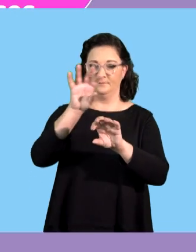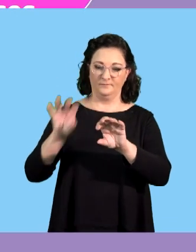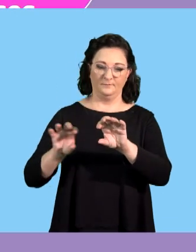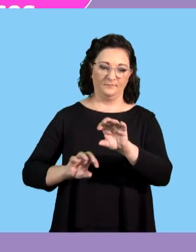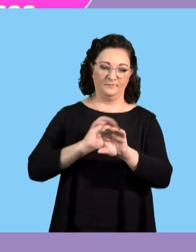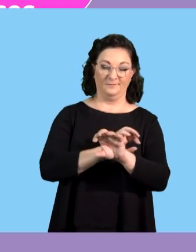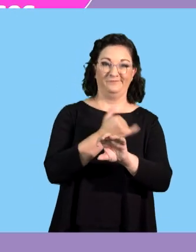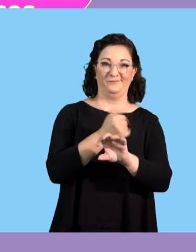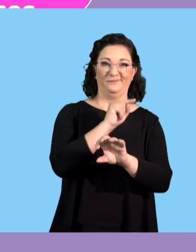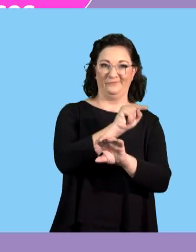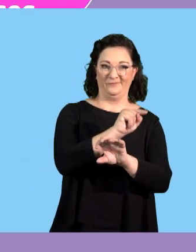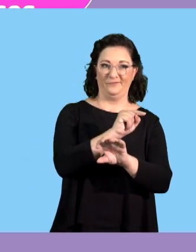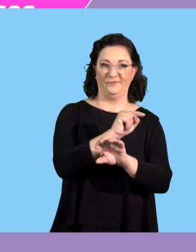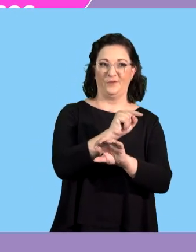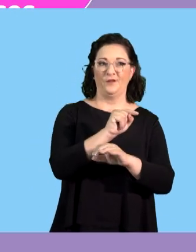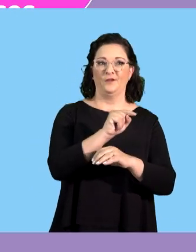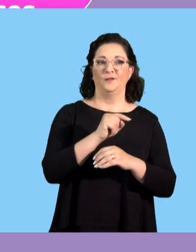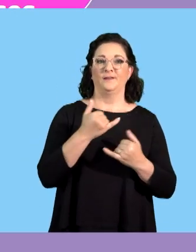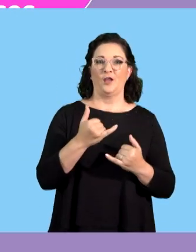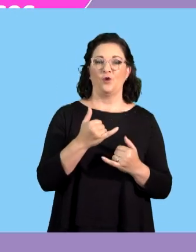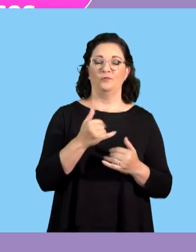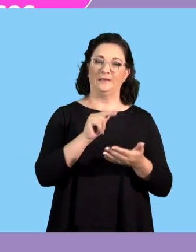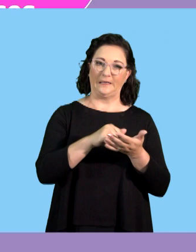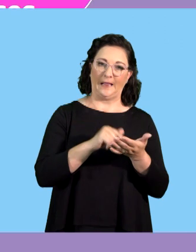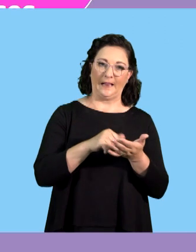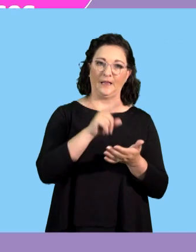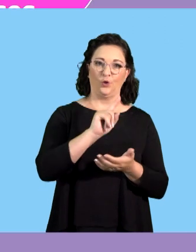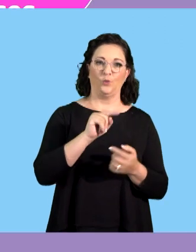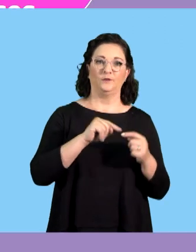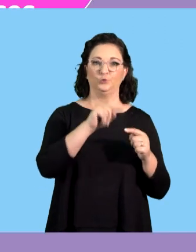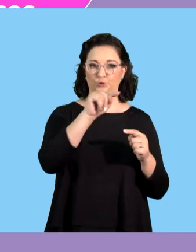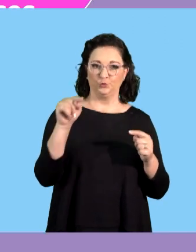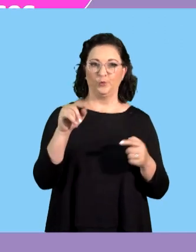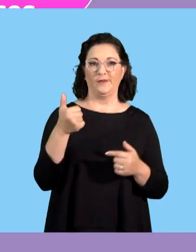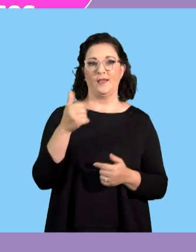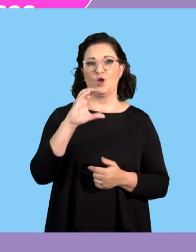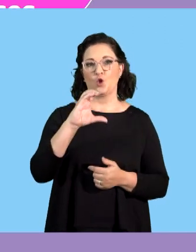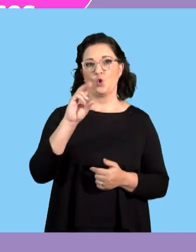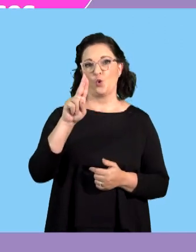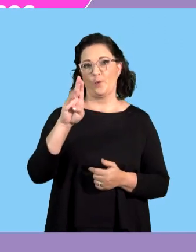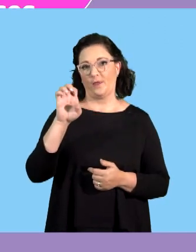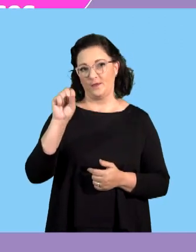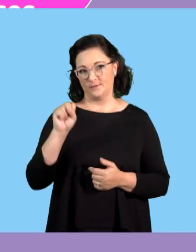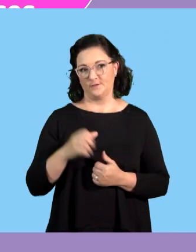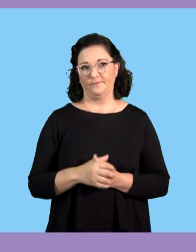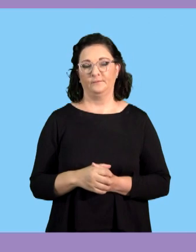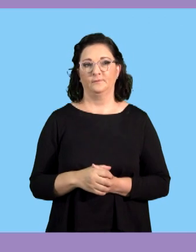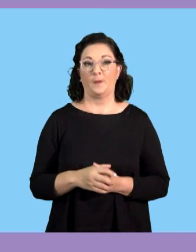We are looking at the next concept. We calculate squares and cubes of decimals. Let's look at an